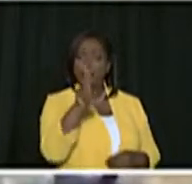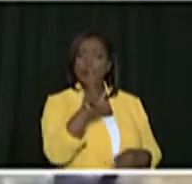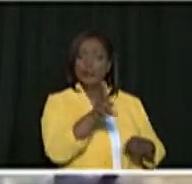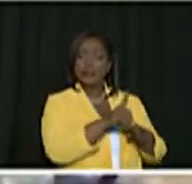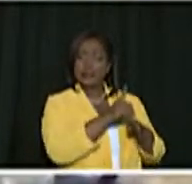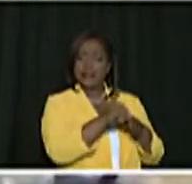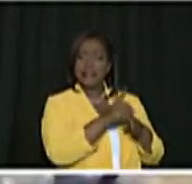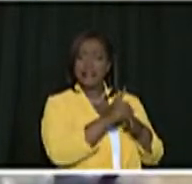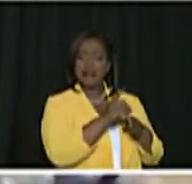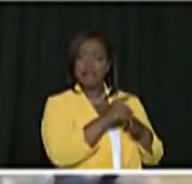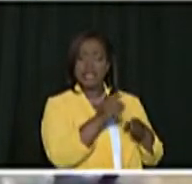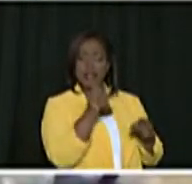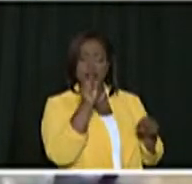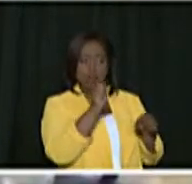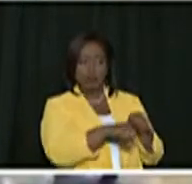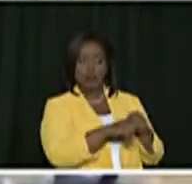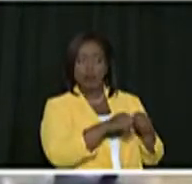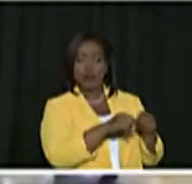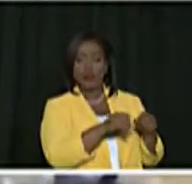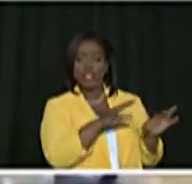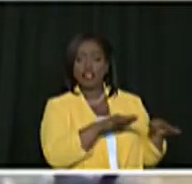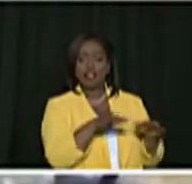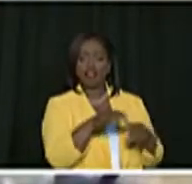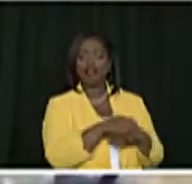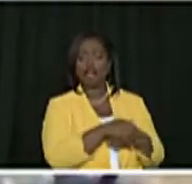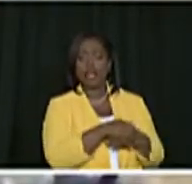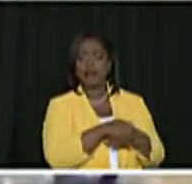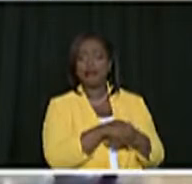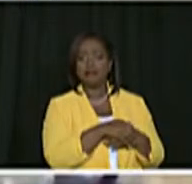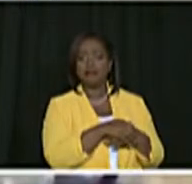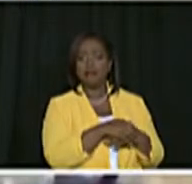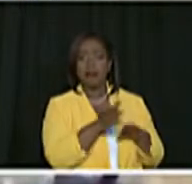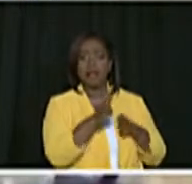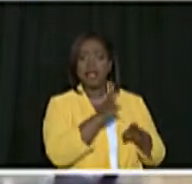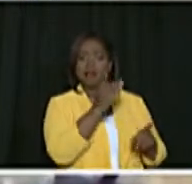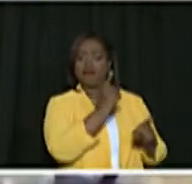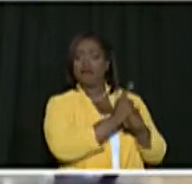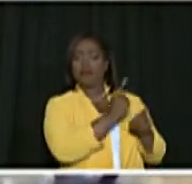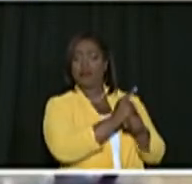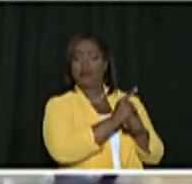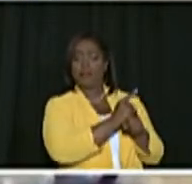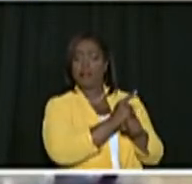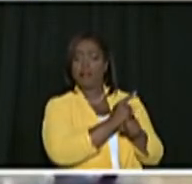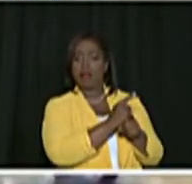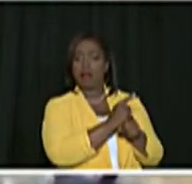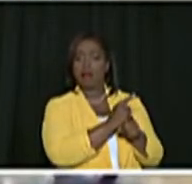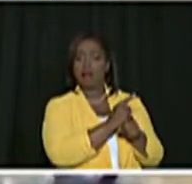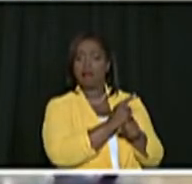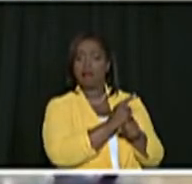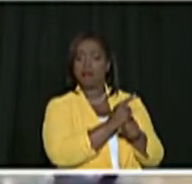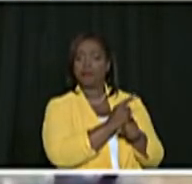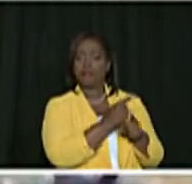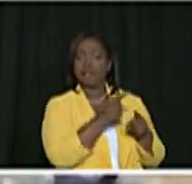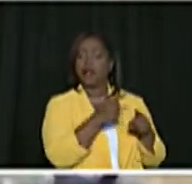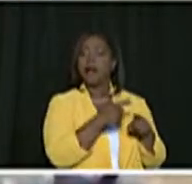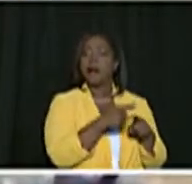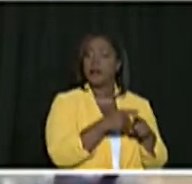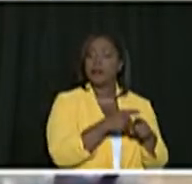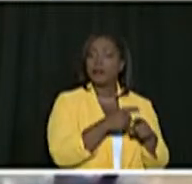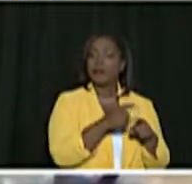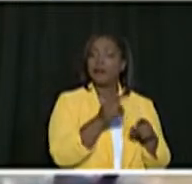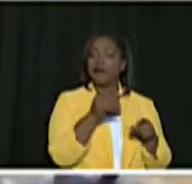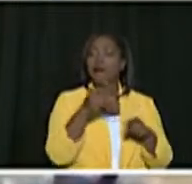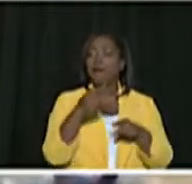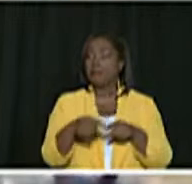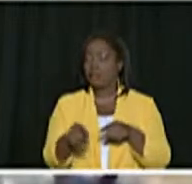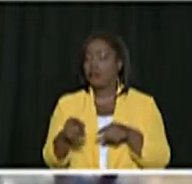it cannot be just any kind of behavior. Contrary to that, we punish.